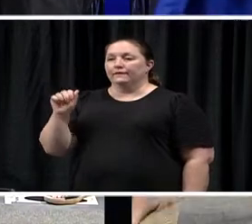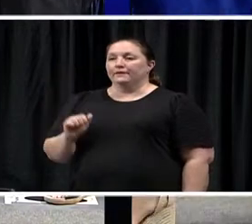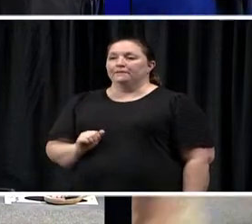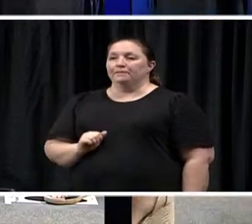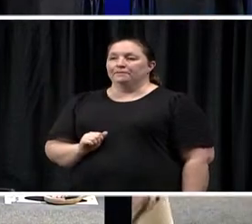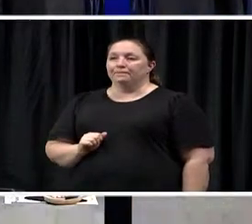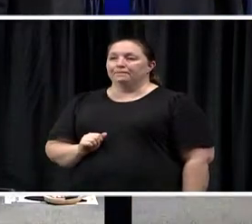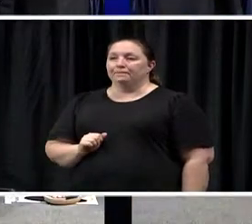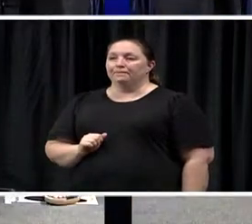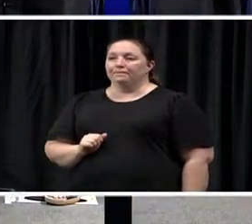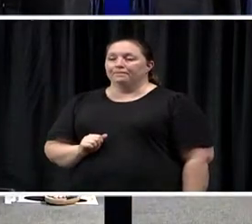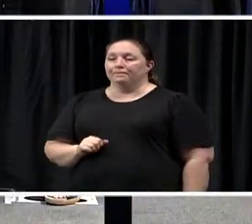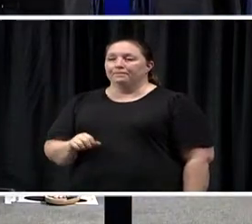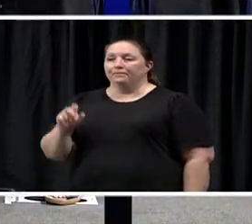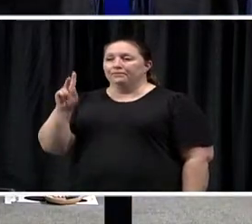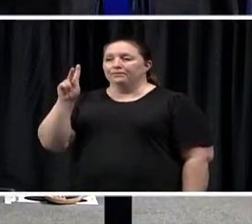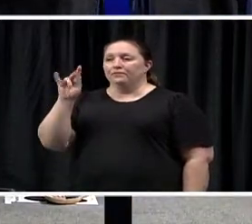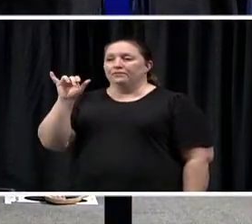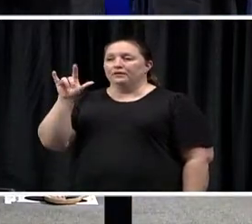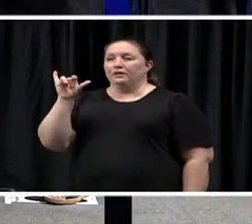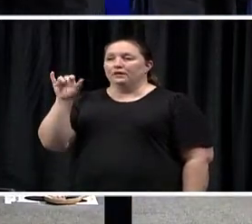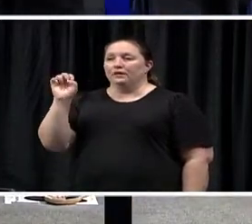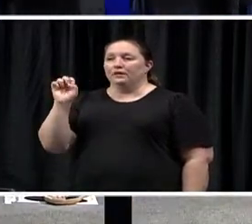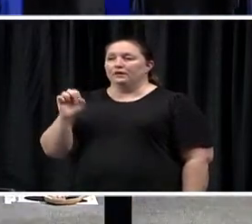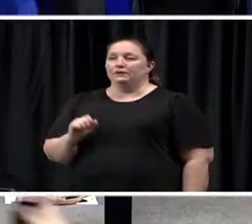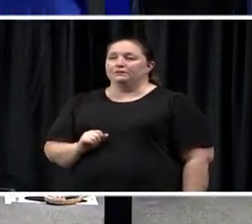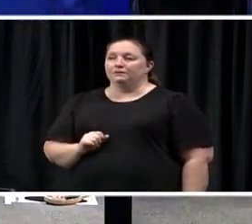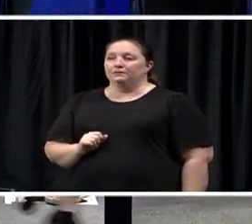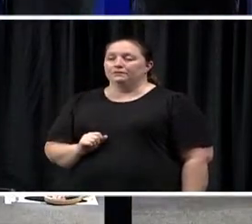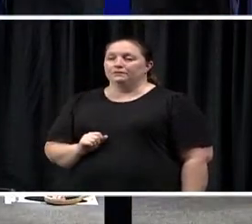Birch. Kylie Paige Blank.